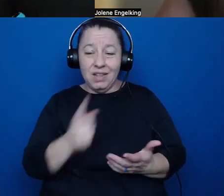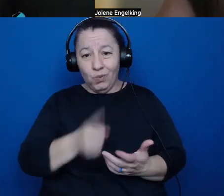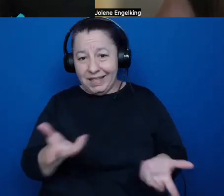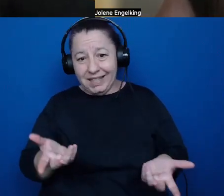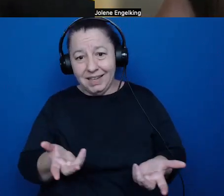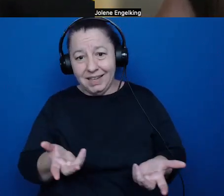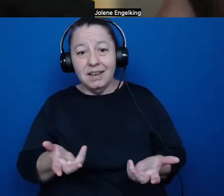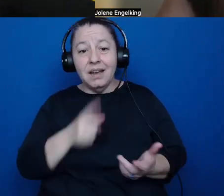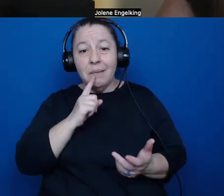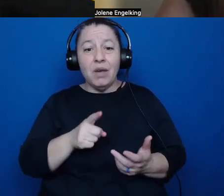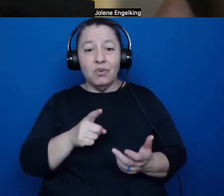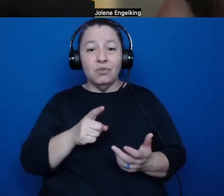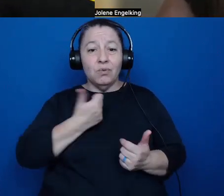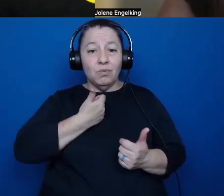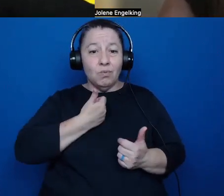making sure that